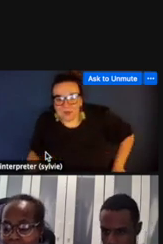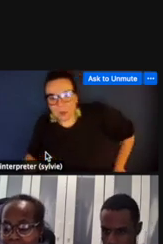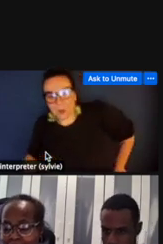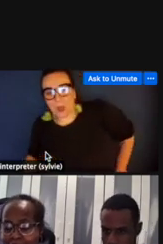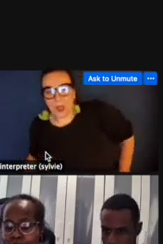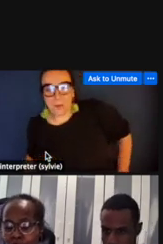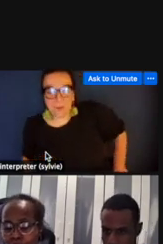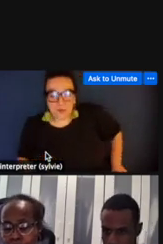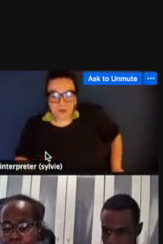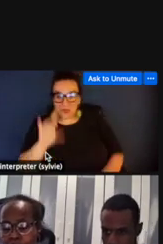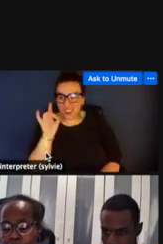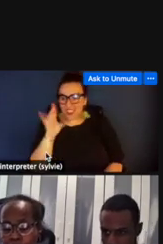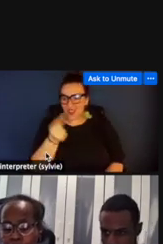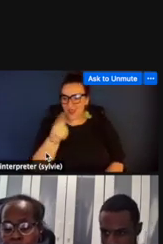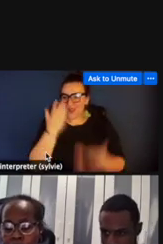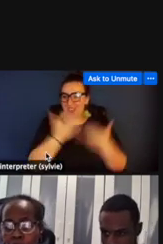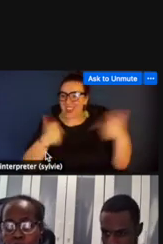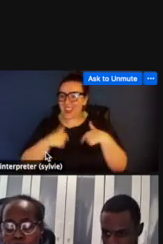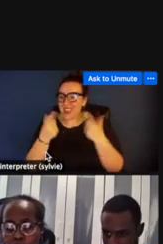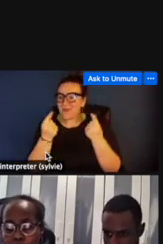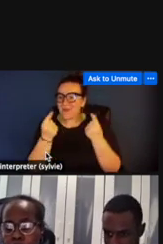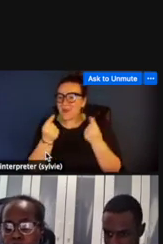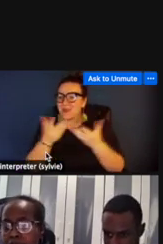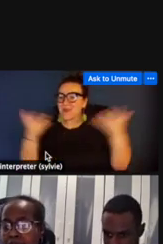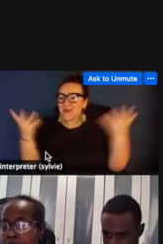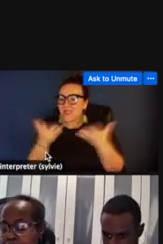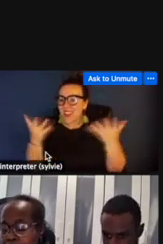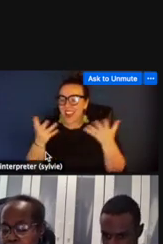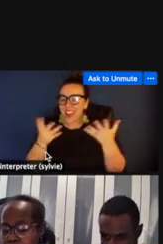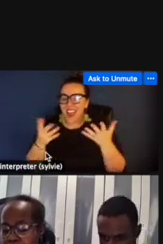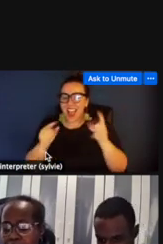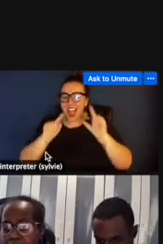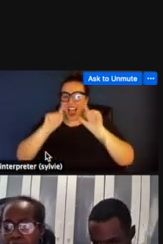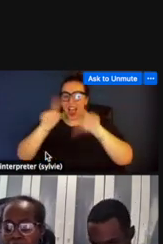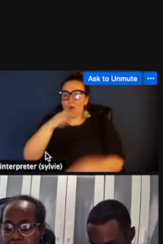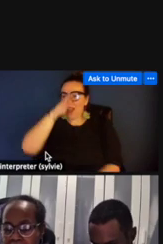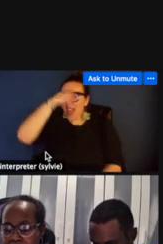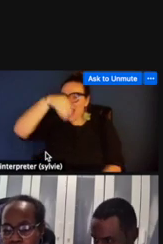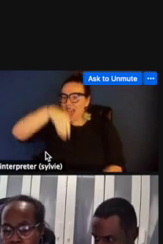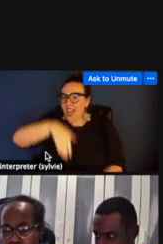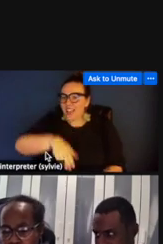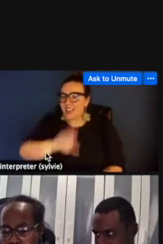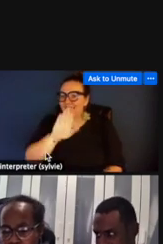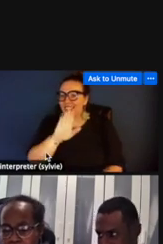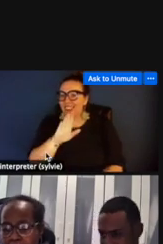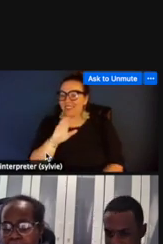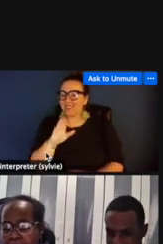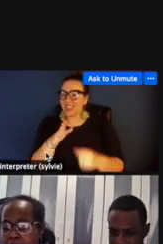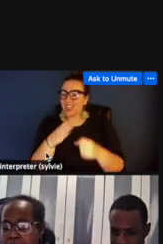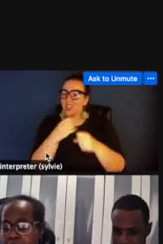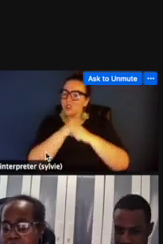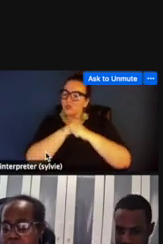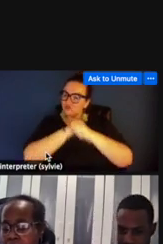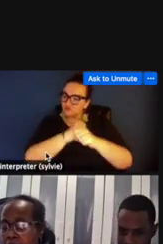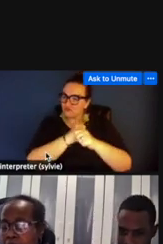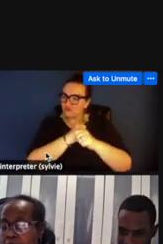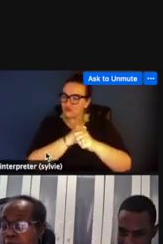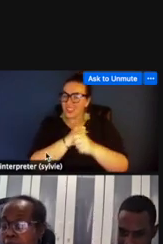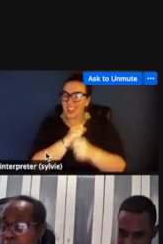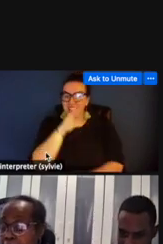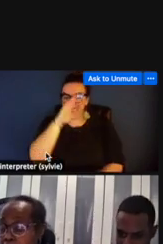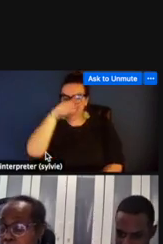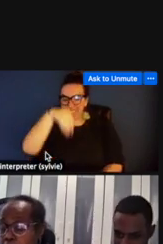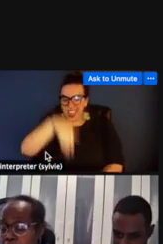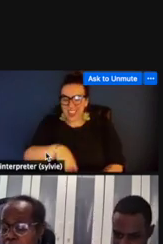of the things that I got to do was go to the elephant sanctuary. And the elephant is